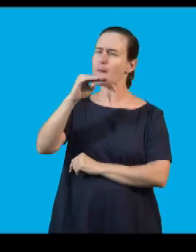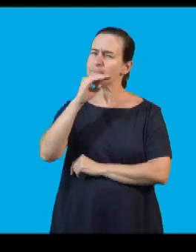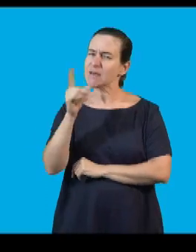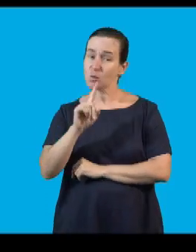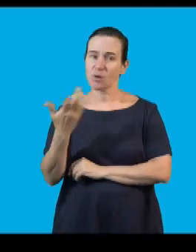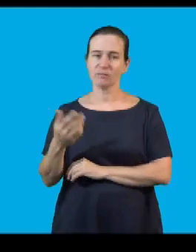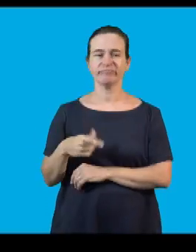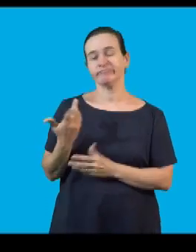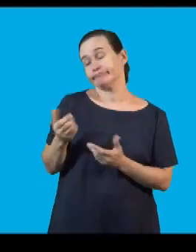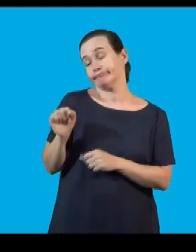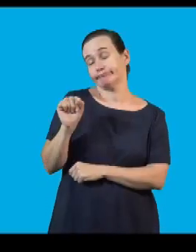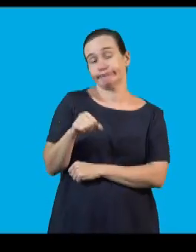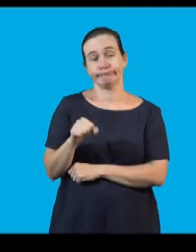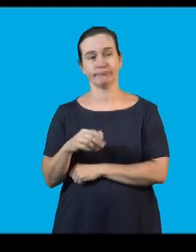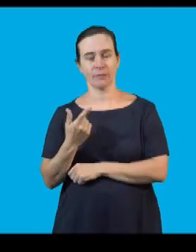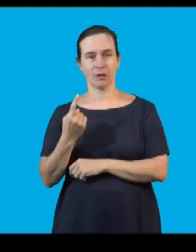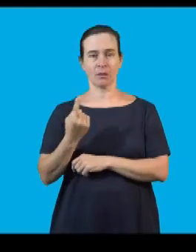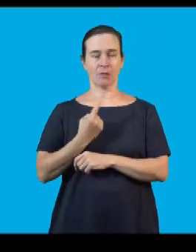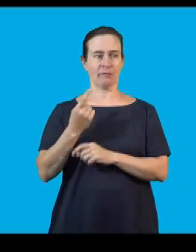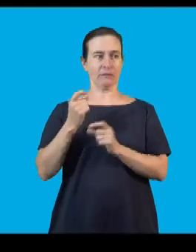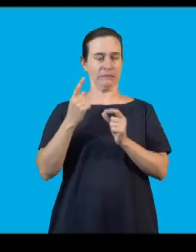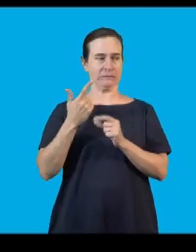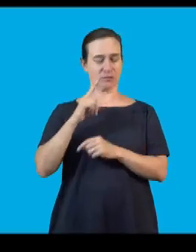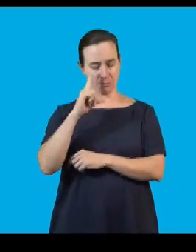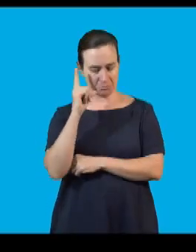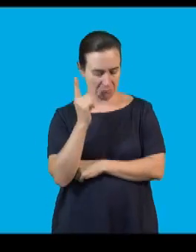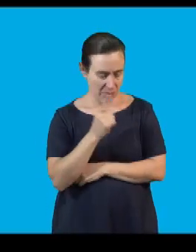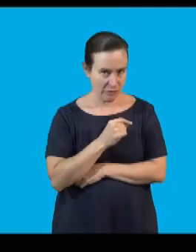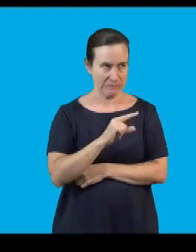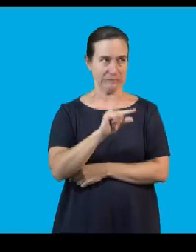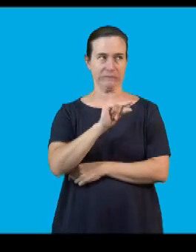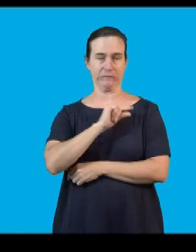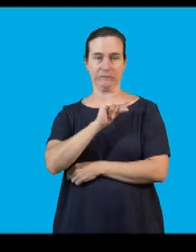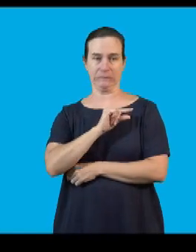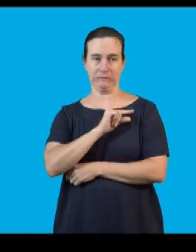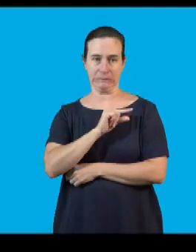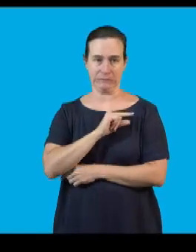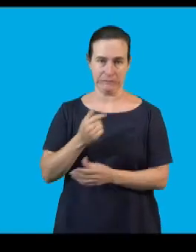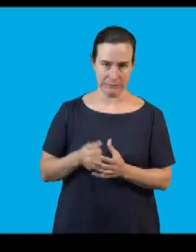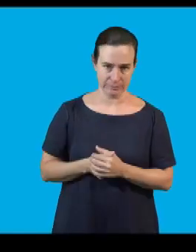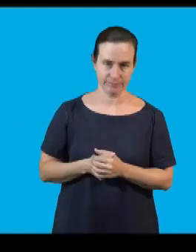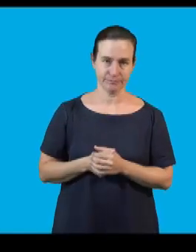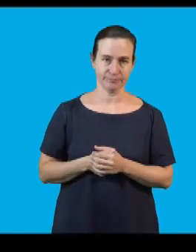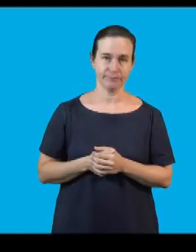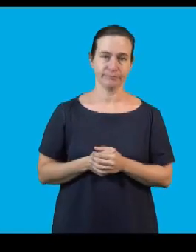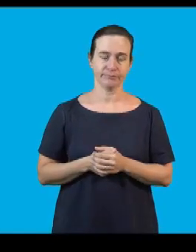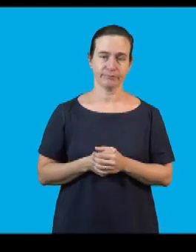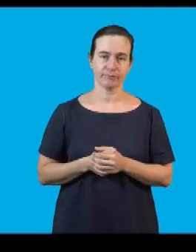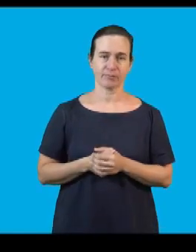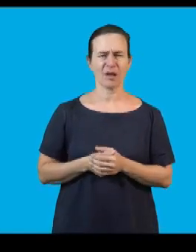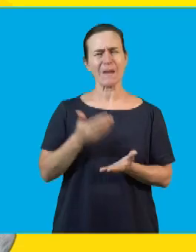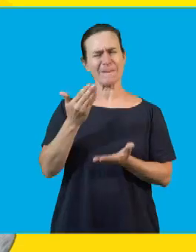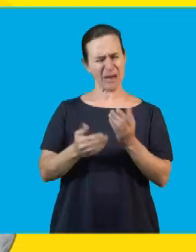our options are indifferent, self-conscious, embarrassed, and guilty. Now, you might